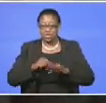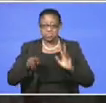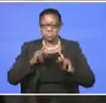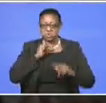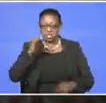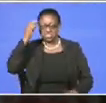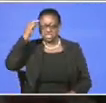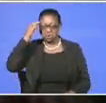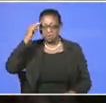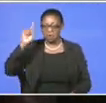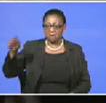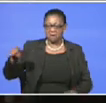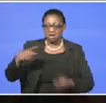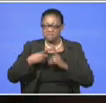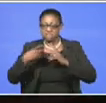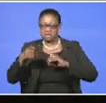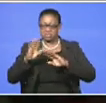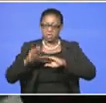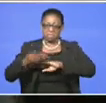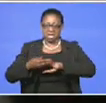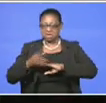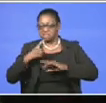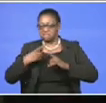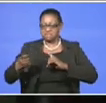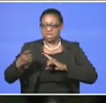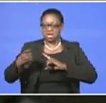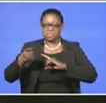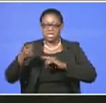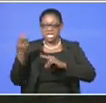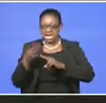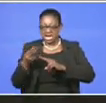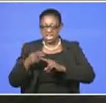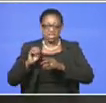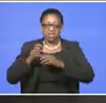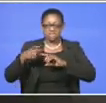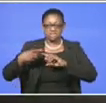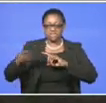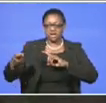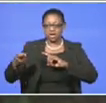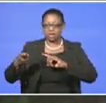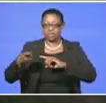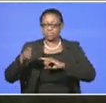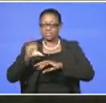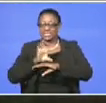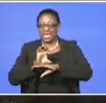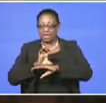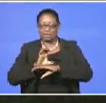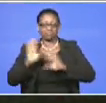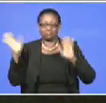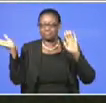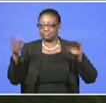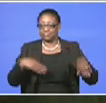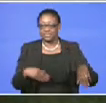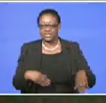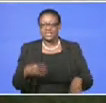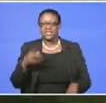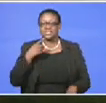and if from here. It was just like, you know what, we're all here in the moment, we love one another, let's enjoy the moment. And you